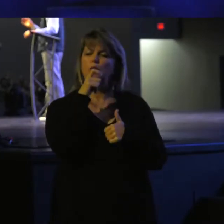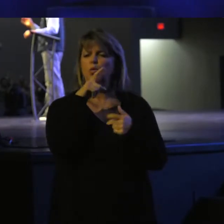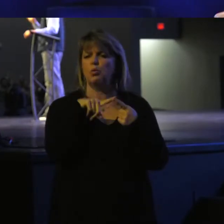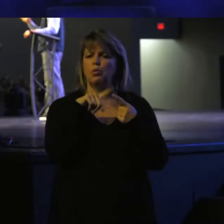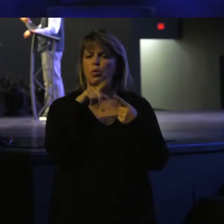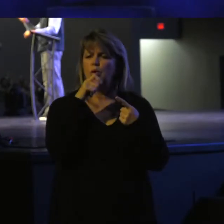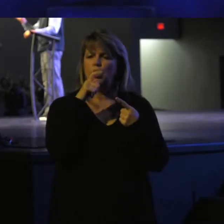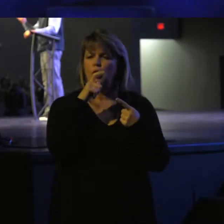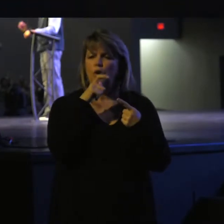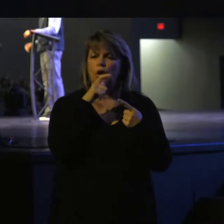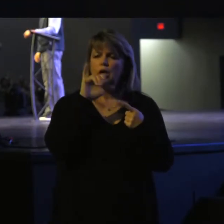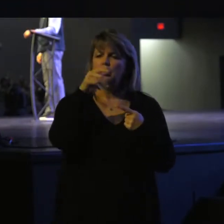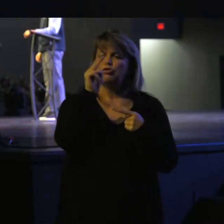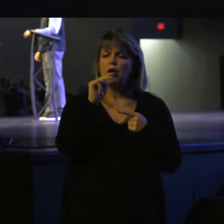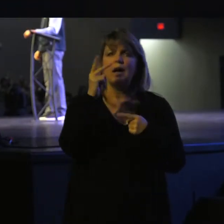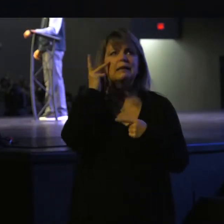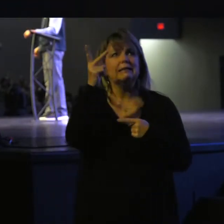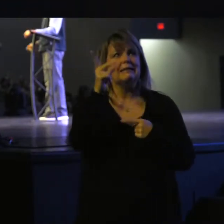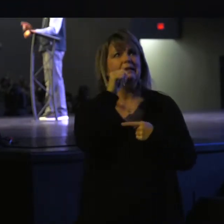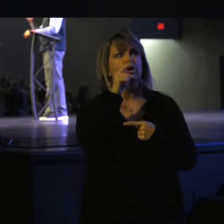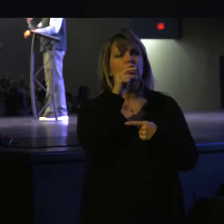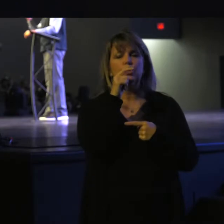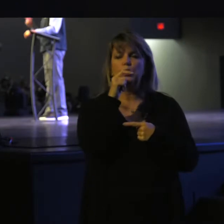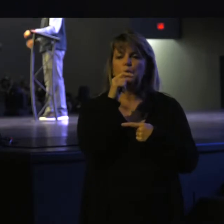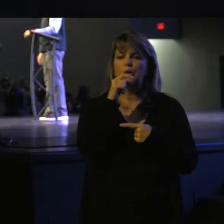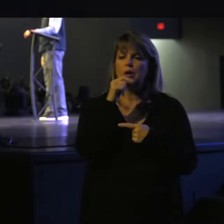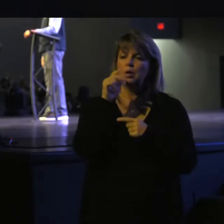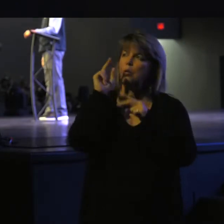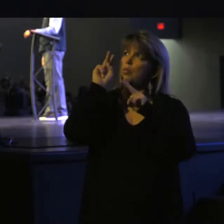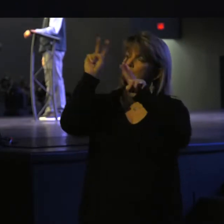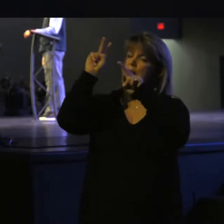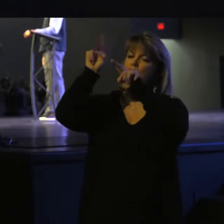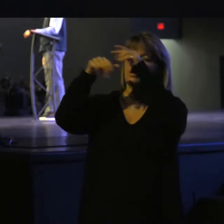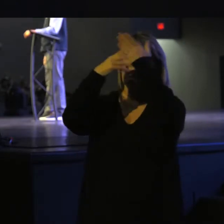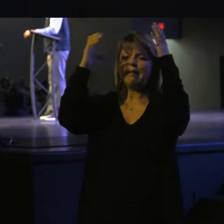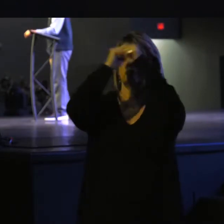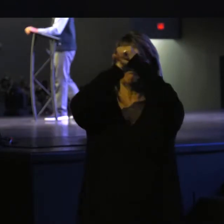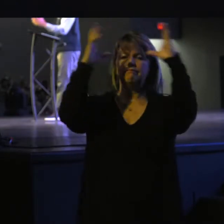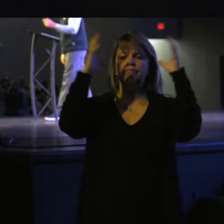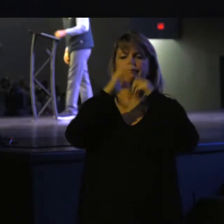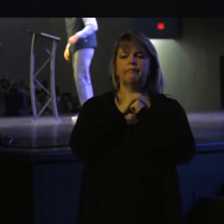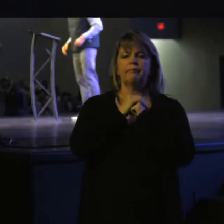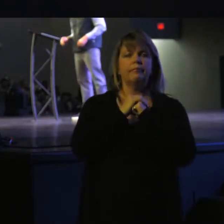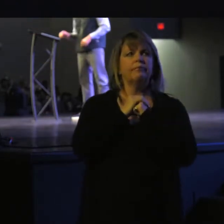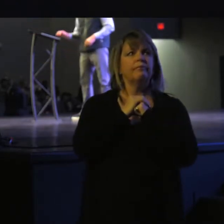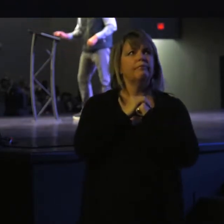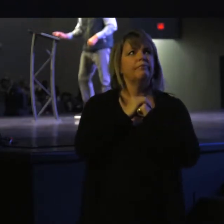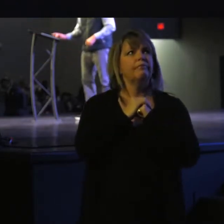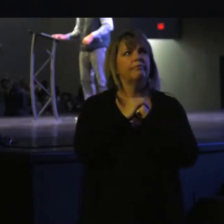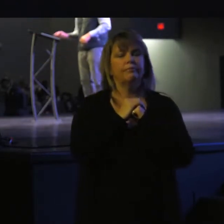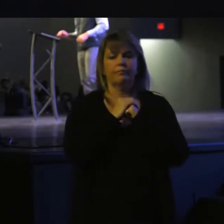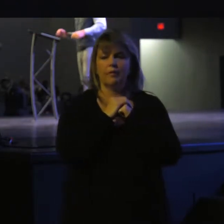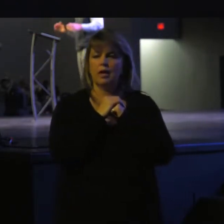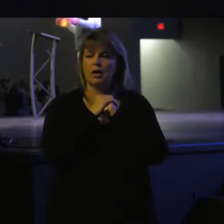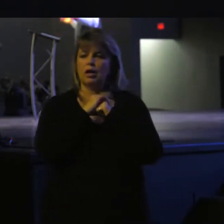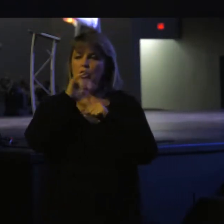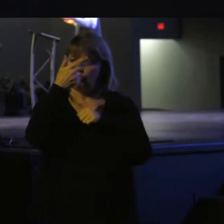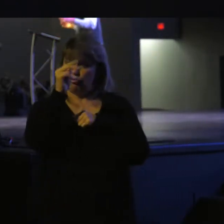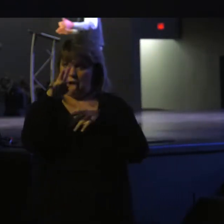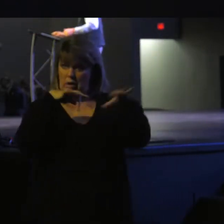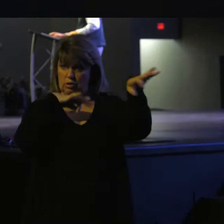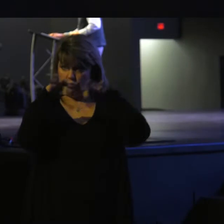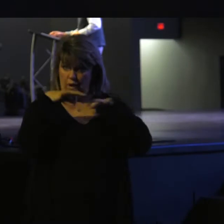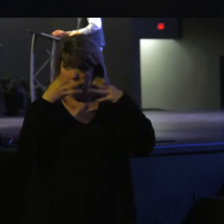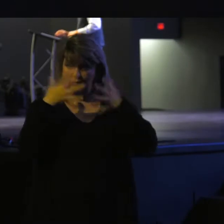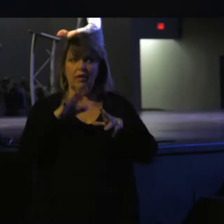Who did John see when he looked into heaven? Well, again, from the passage, John describes, he says, after